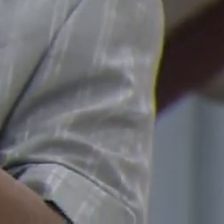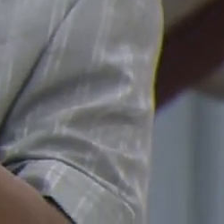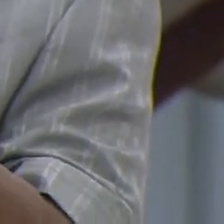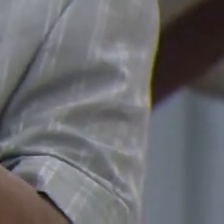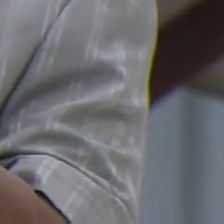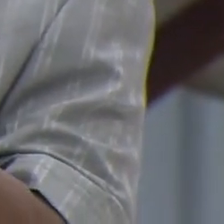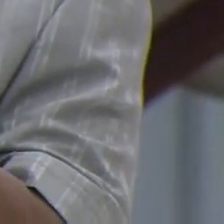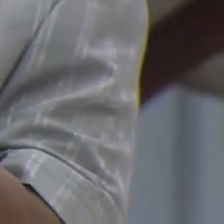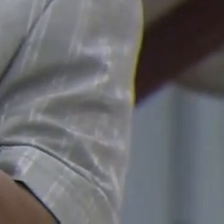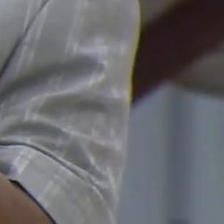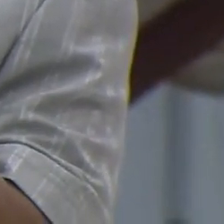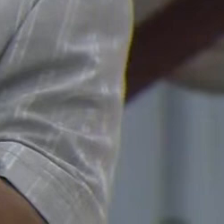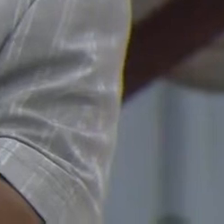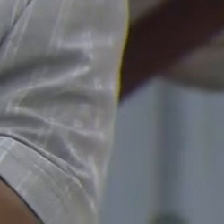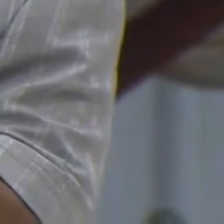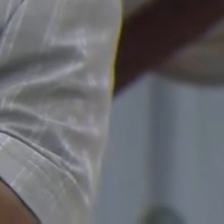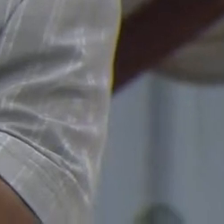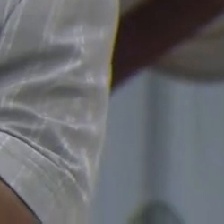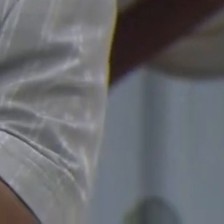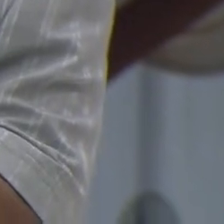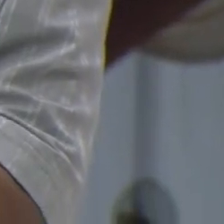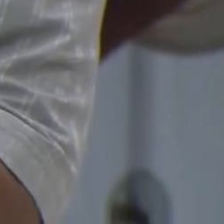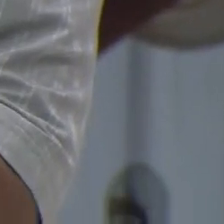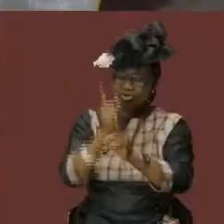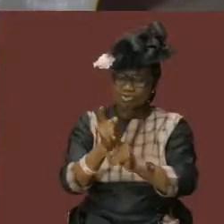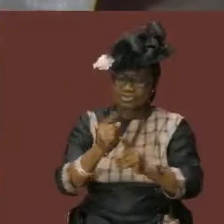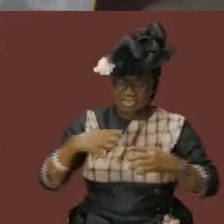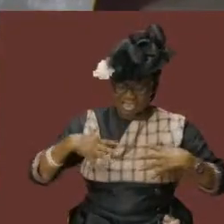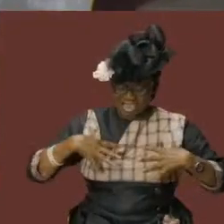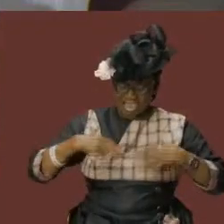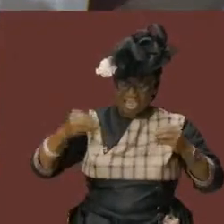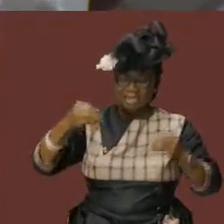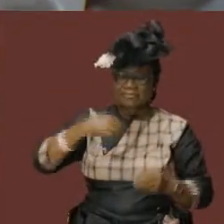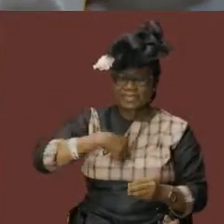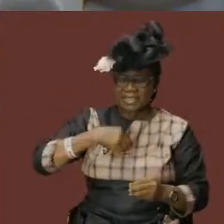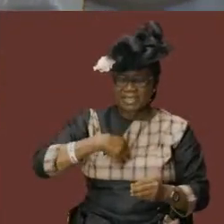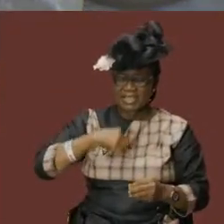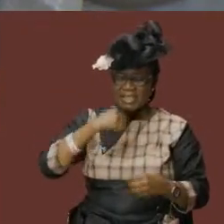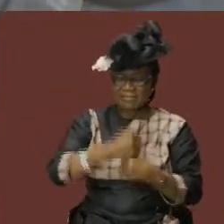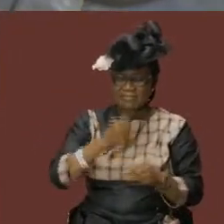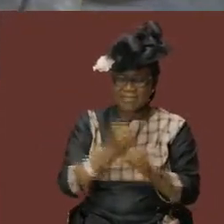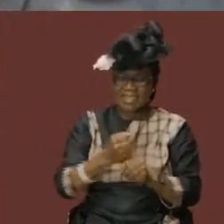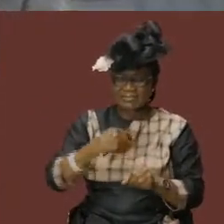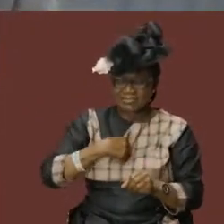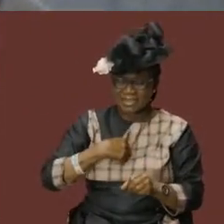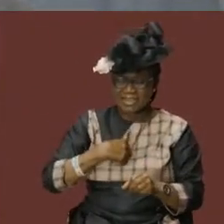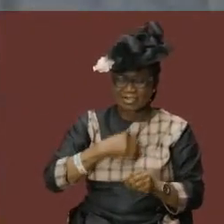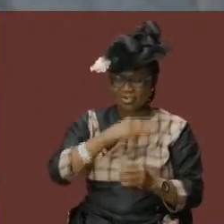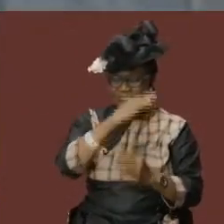me, but make me completely whole. Go ahead, eat and cry to me.